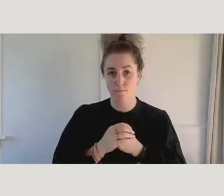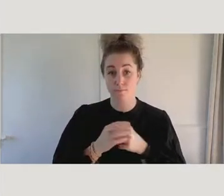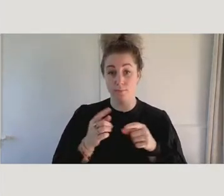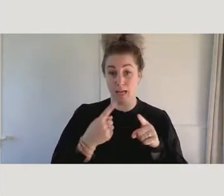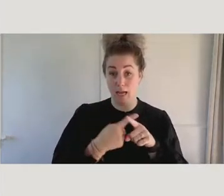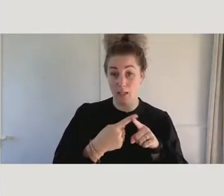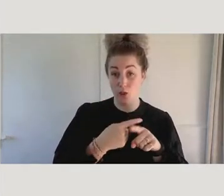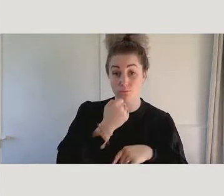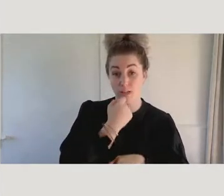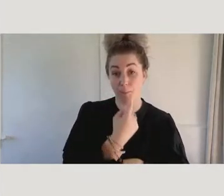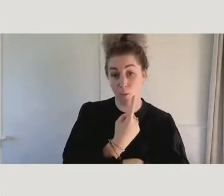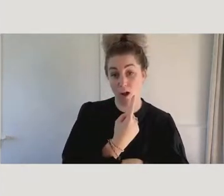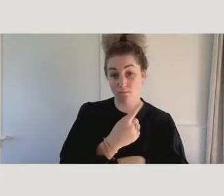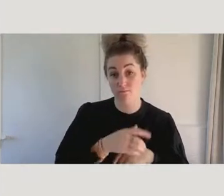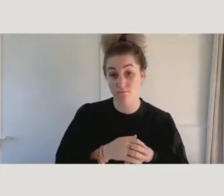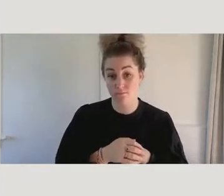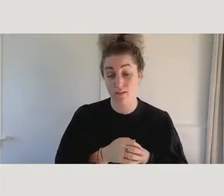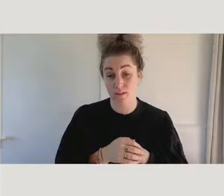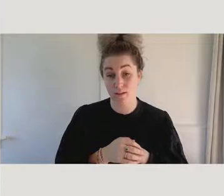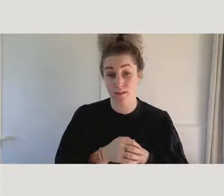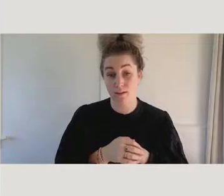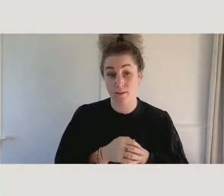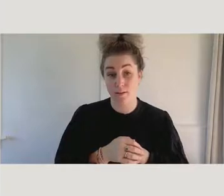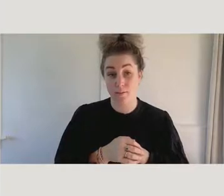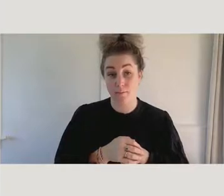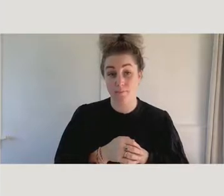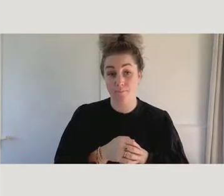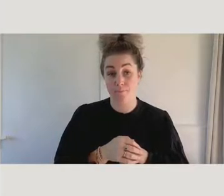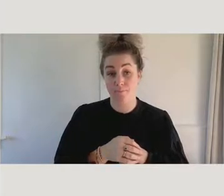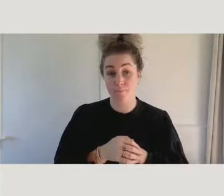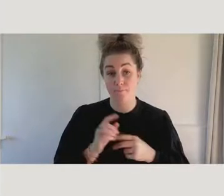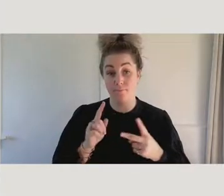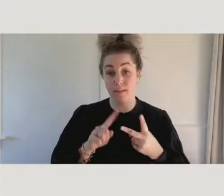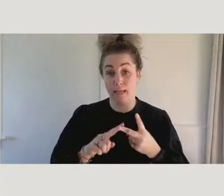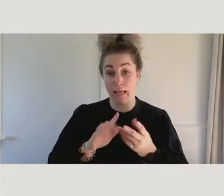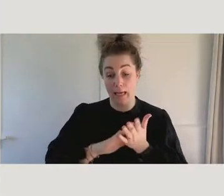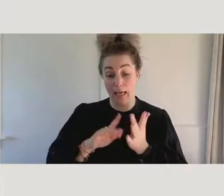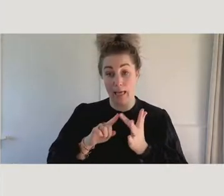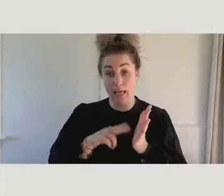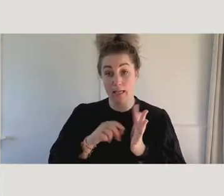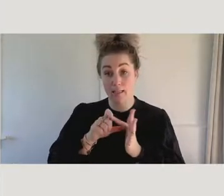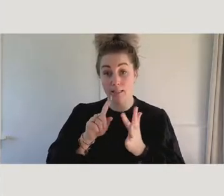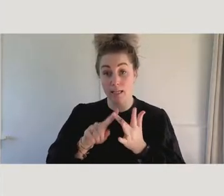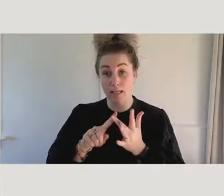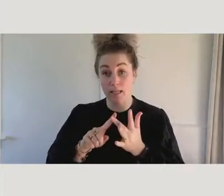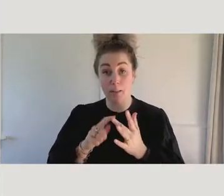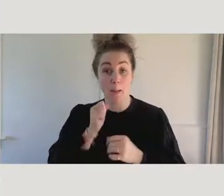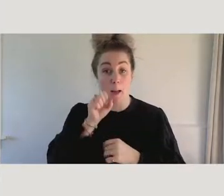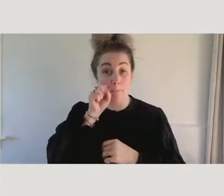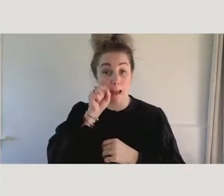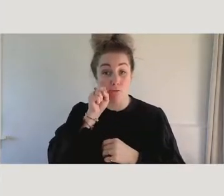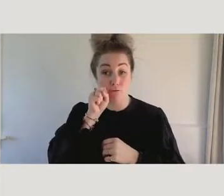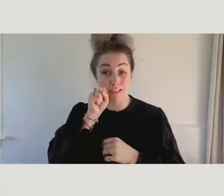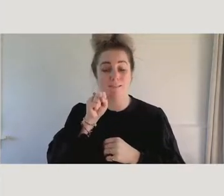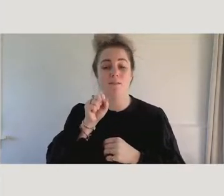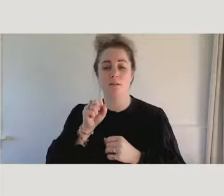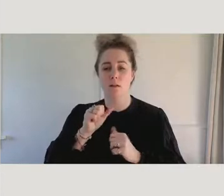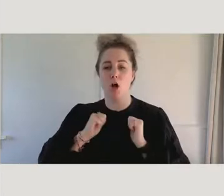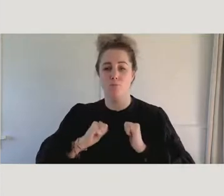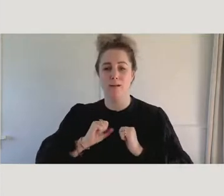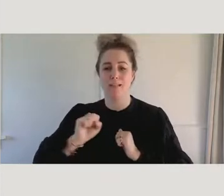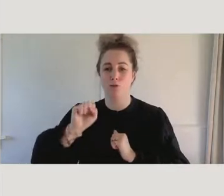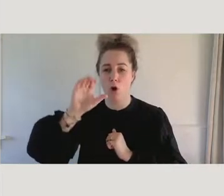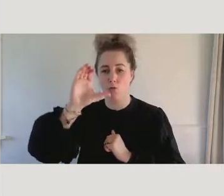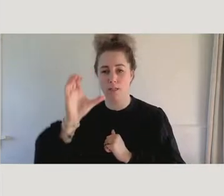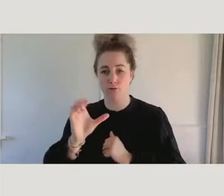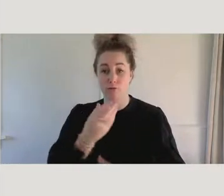number one Hindi and Mandarin are very very strong too but they practice mainly in their own countries